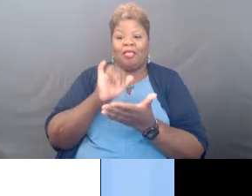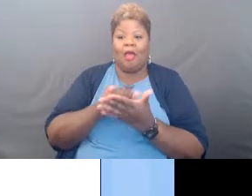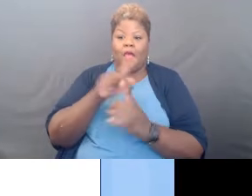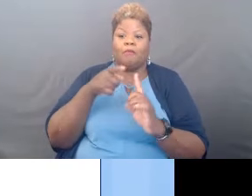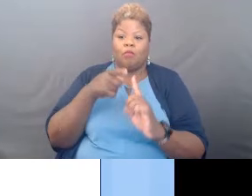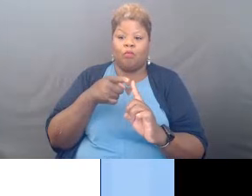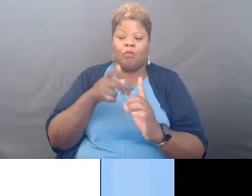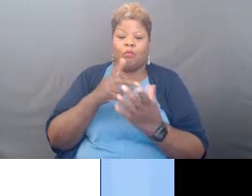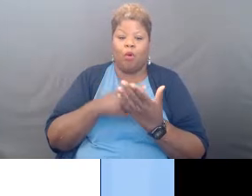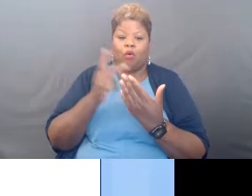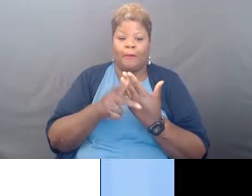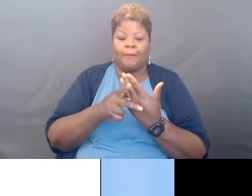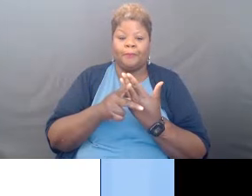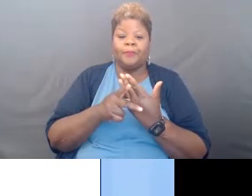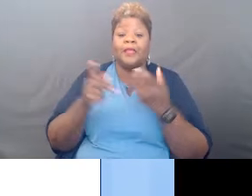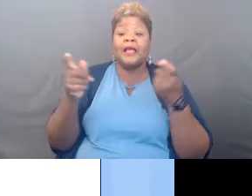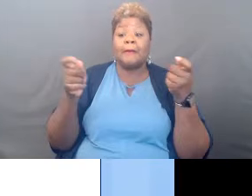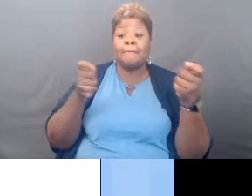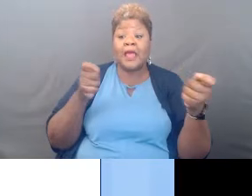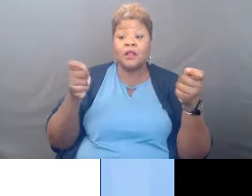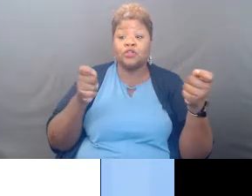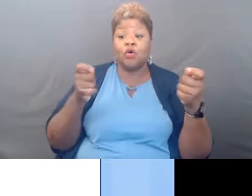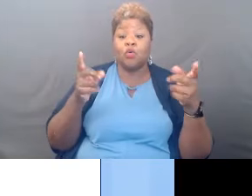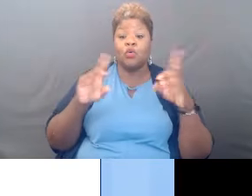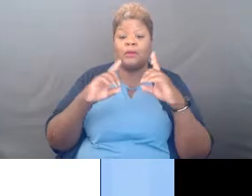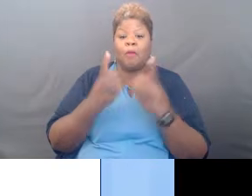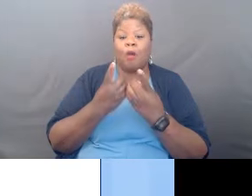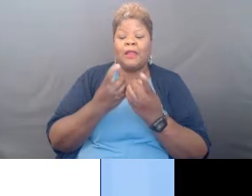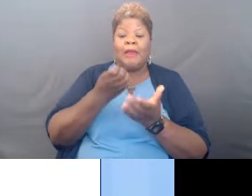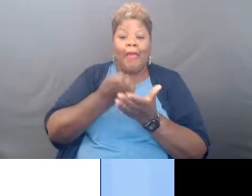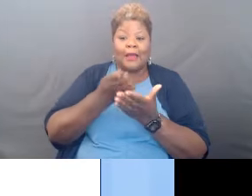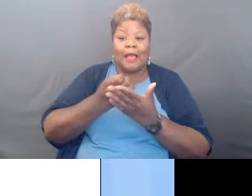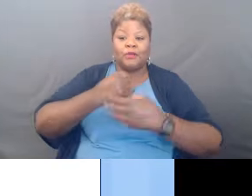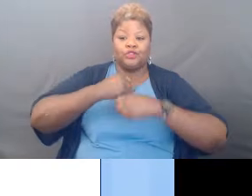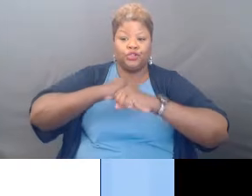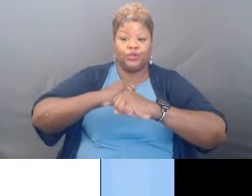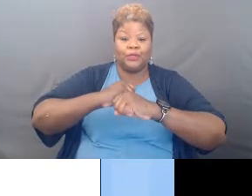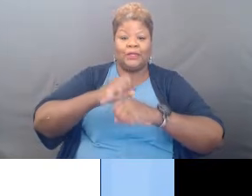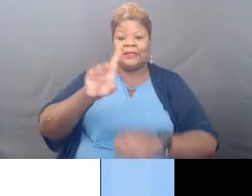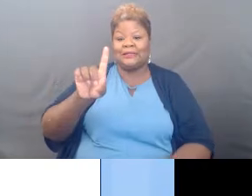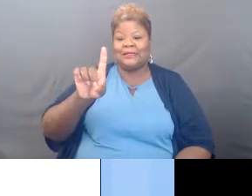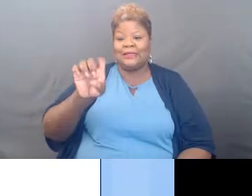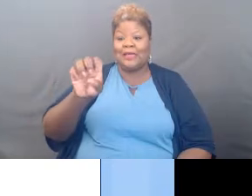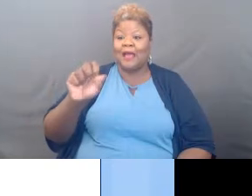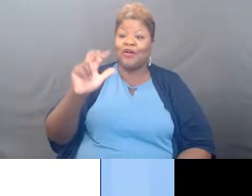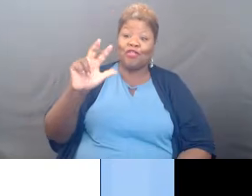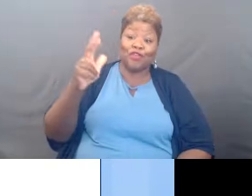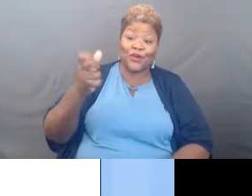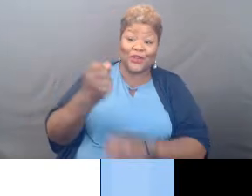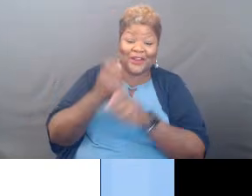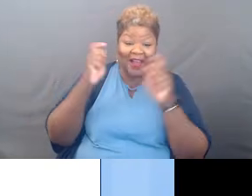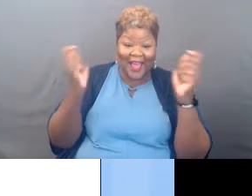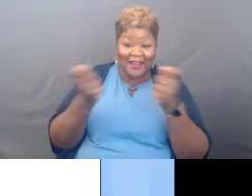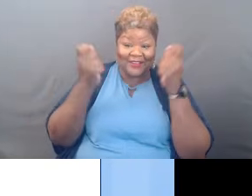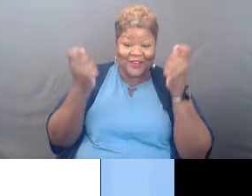program. It is administered by the Department of Economic Security. We actually coming up on our 3-year anniversary. We launched